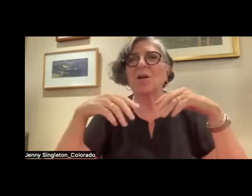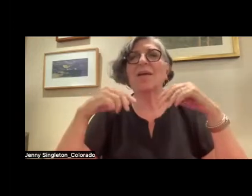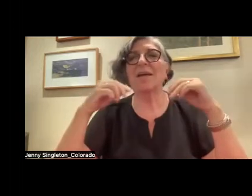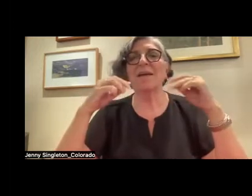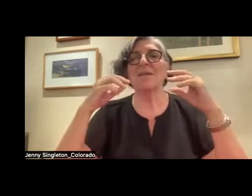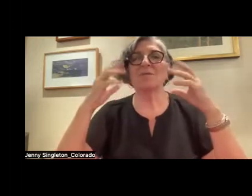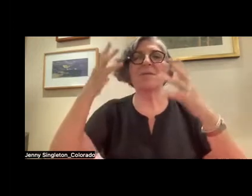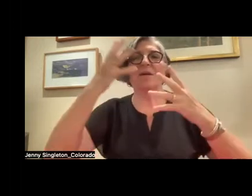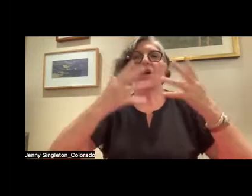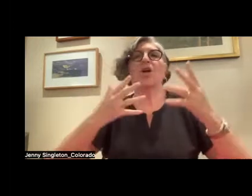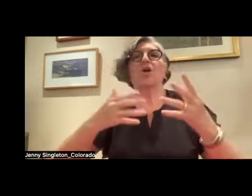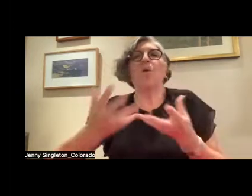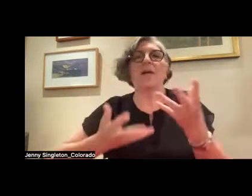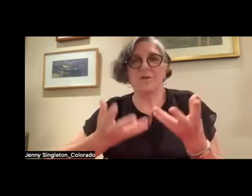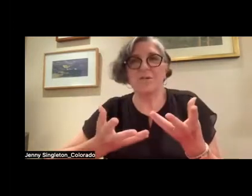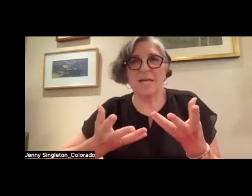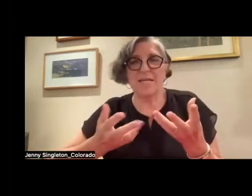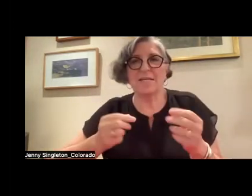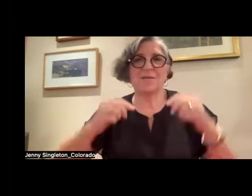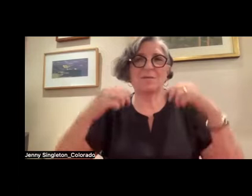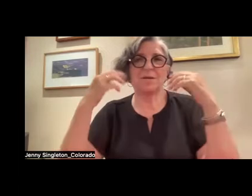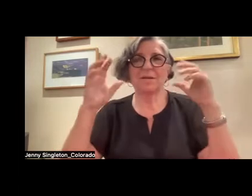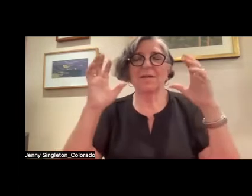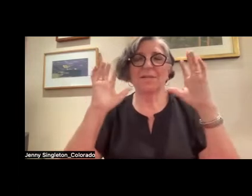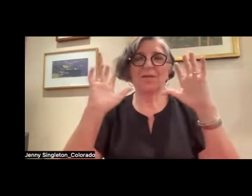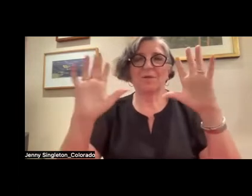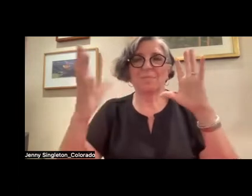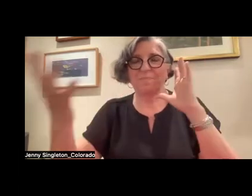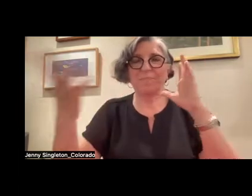negation marking. So these occur while you're signing. So the